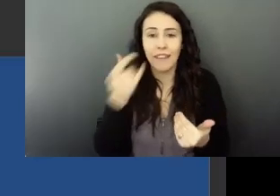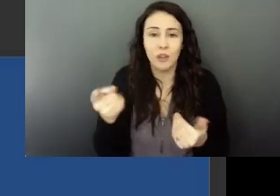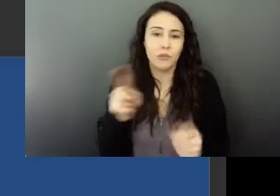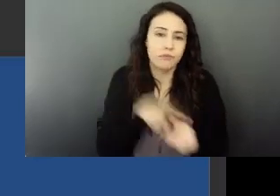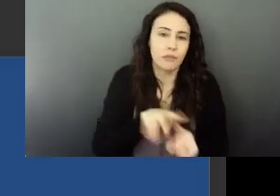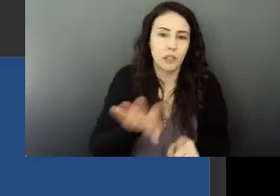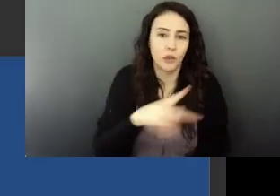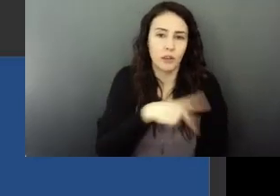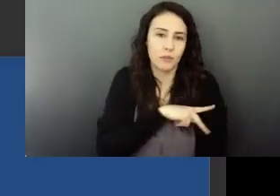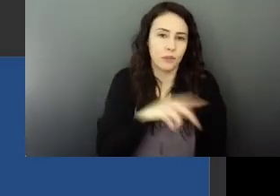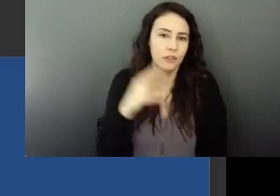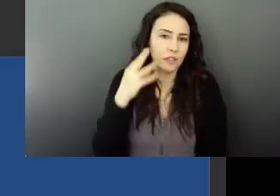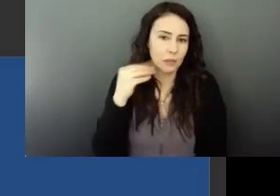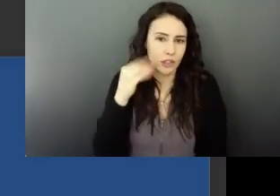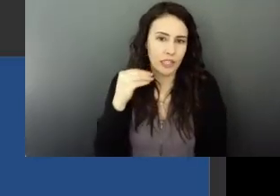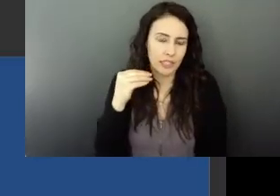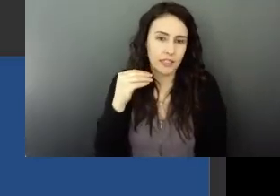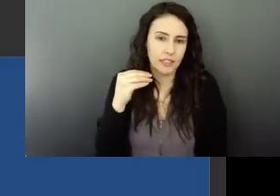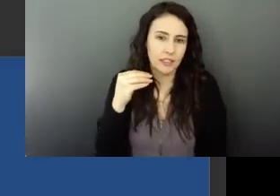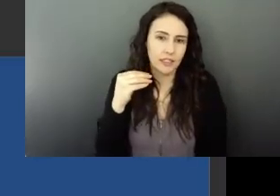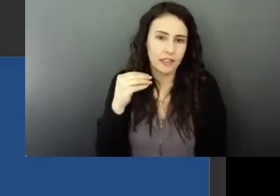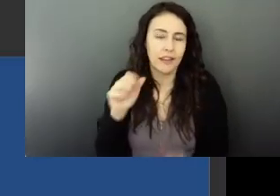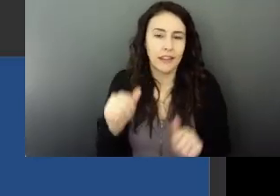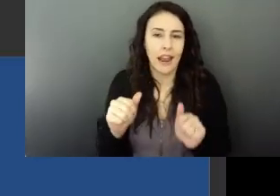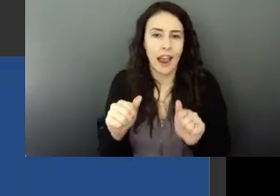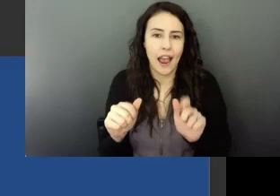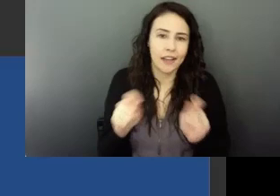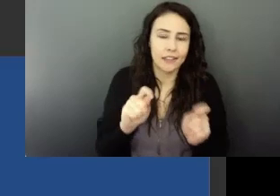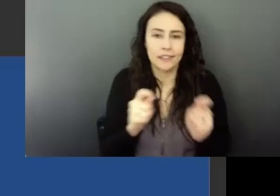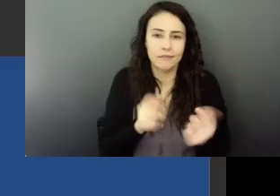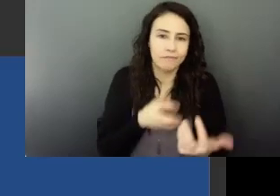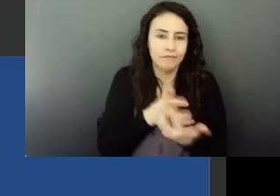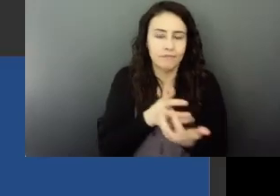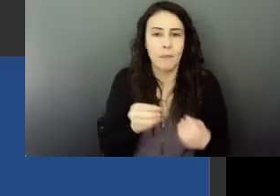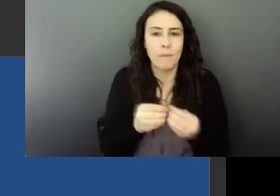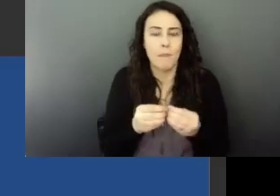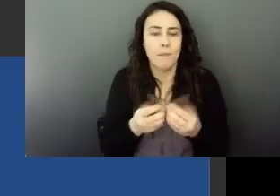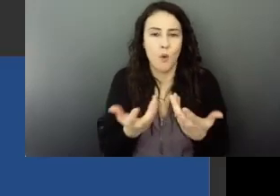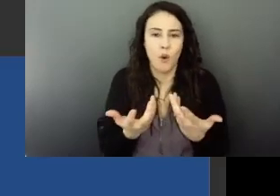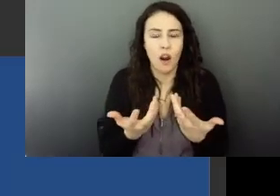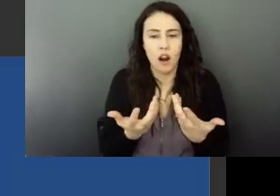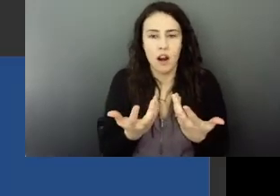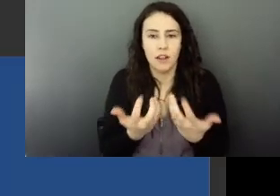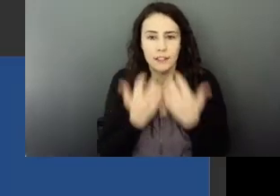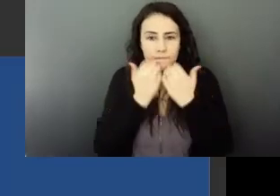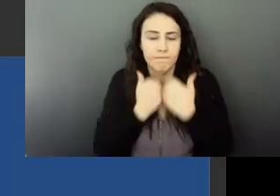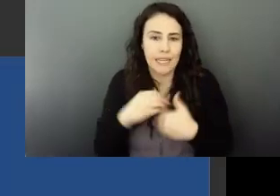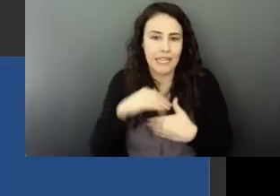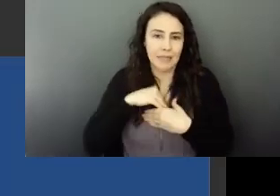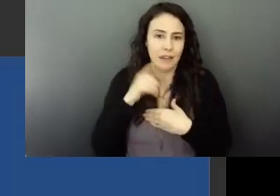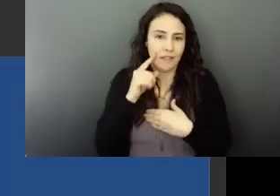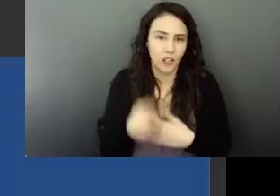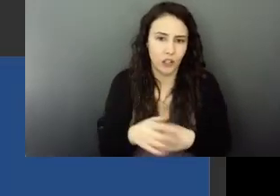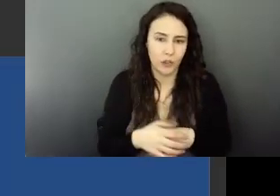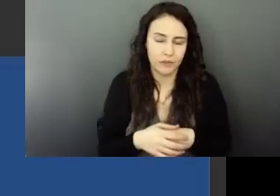you can make that more intimate with you. And then also, how can this